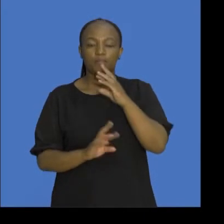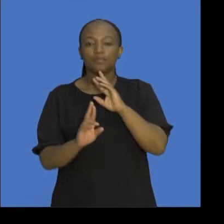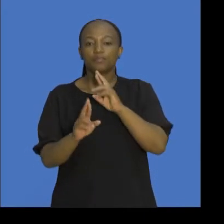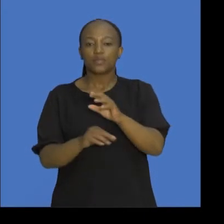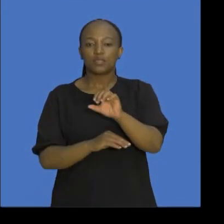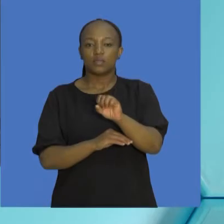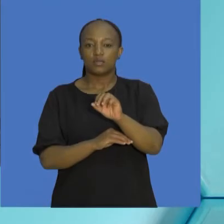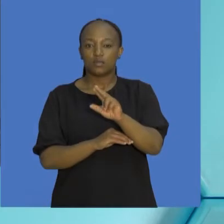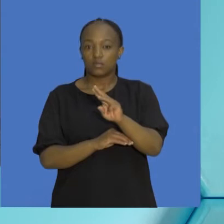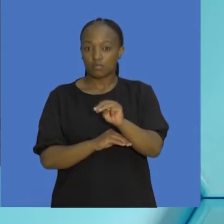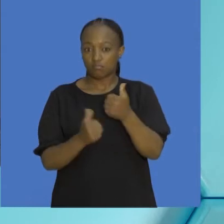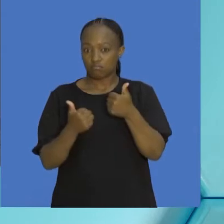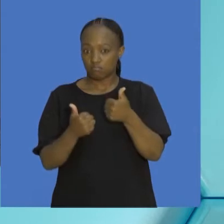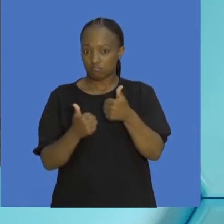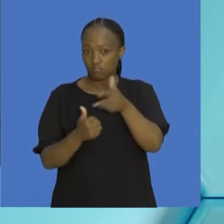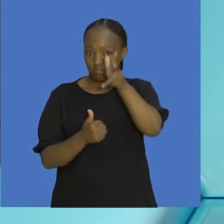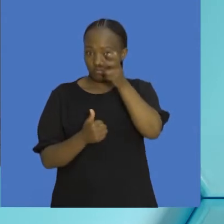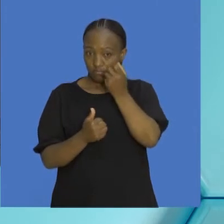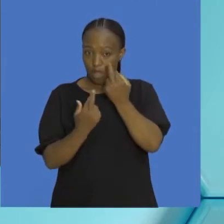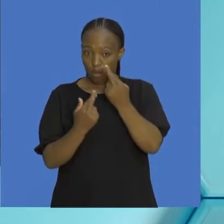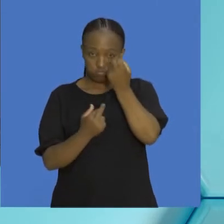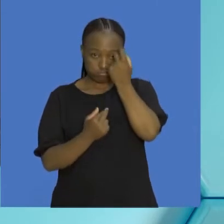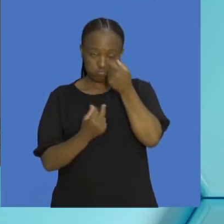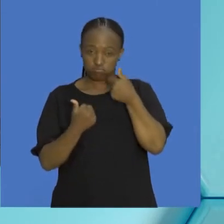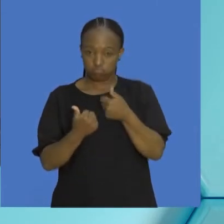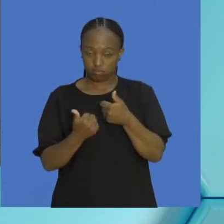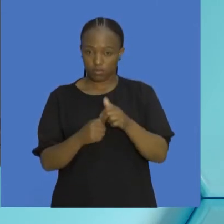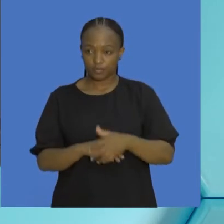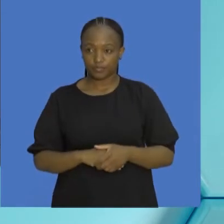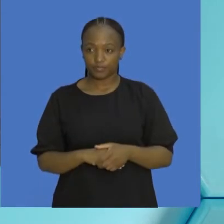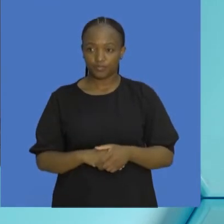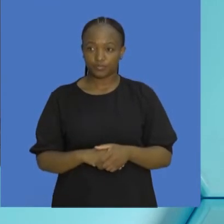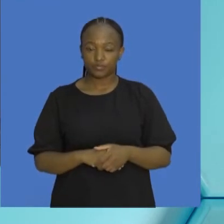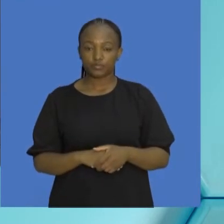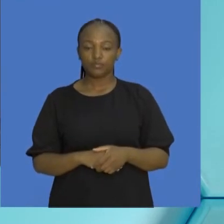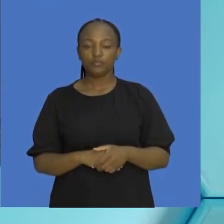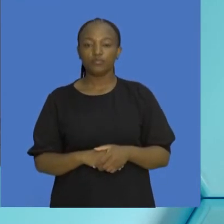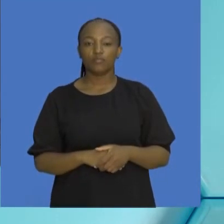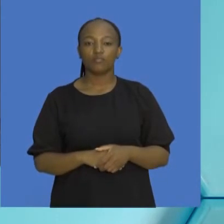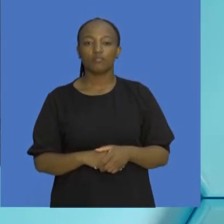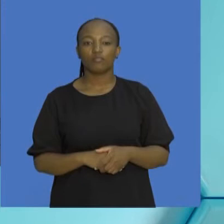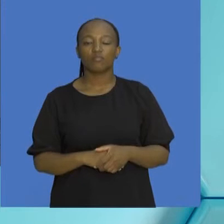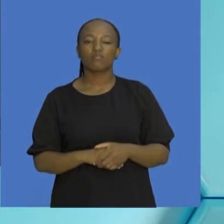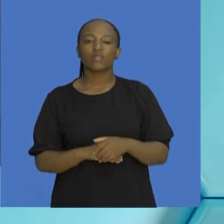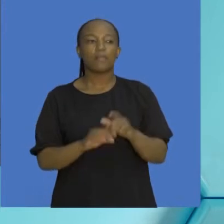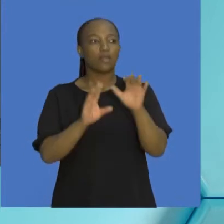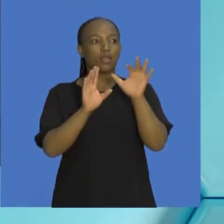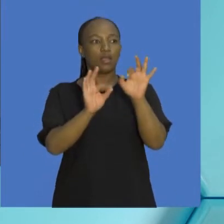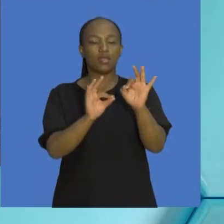Okay. Good. Hope this makes sense, guys. Okay. Not the actual mean, but